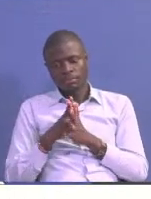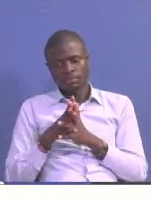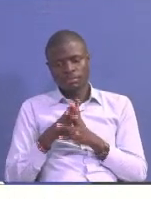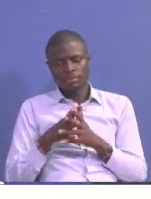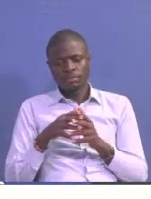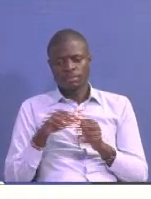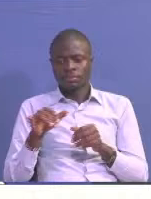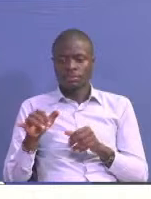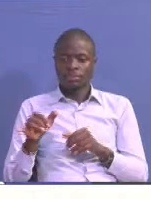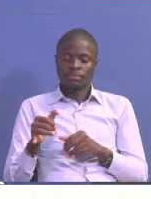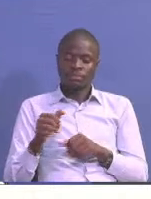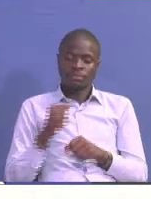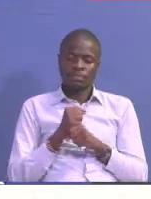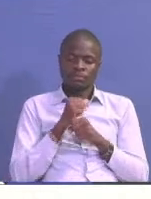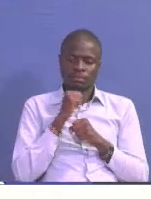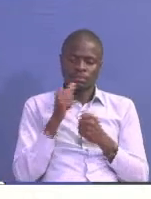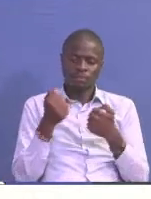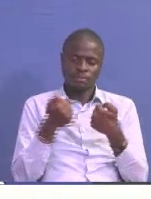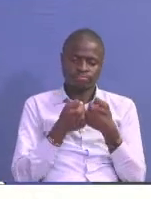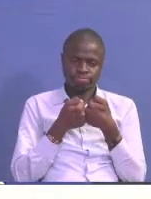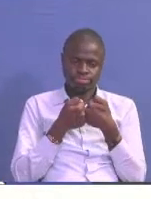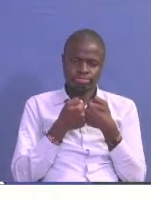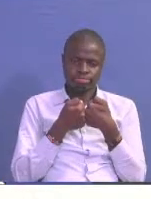they just don't happen.